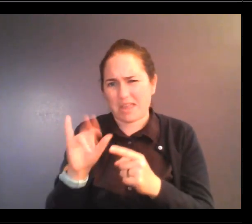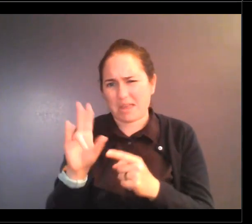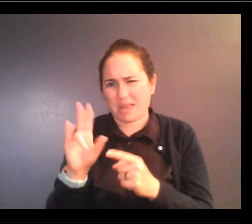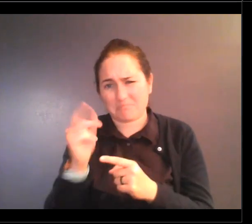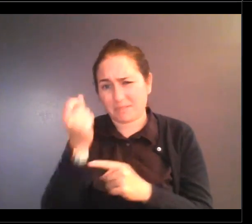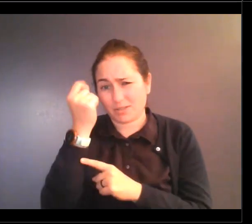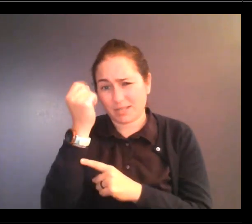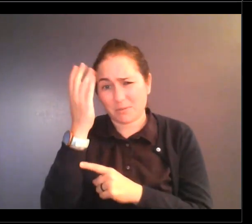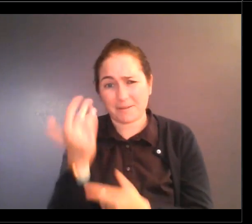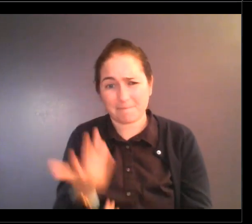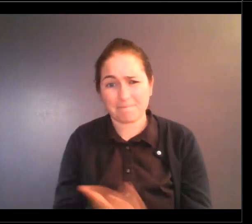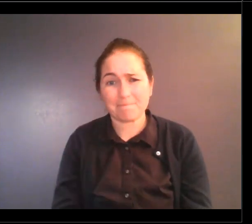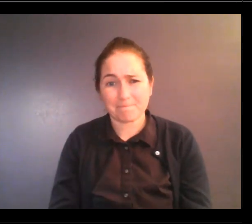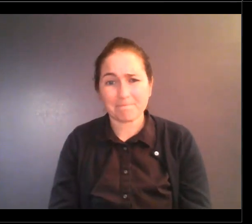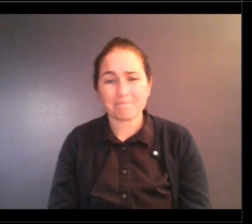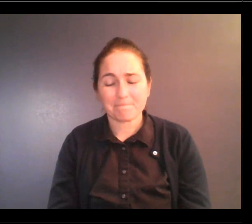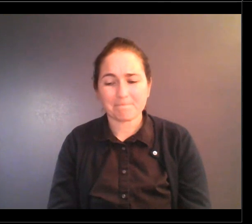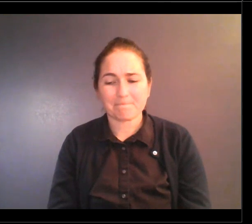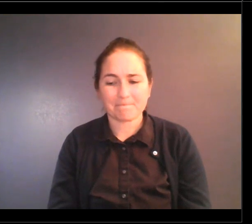Mm-hmm.